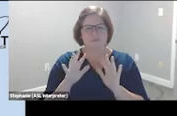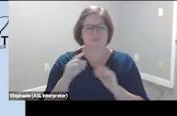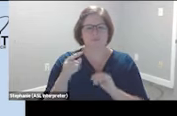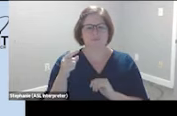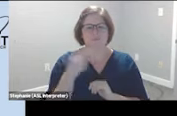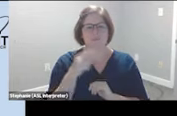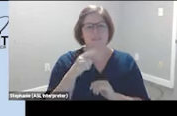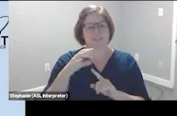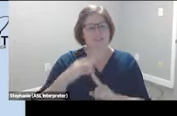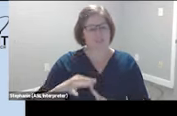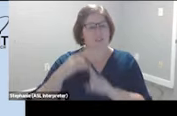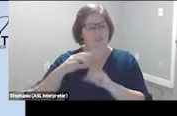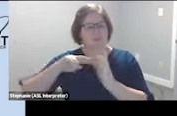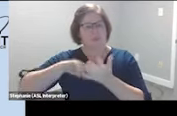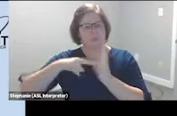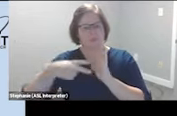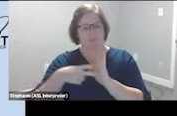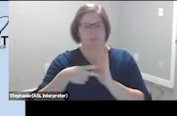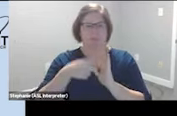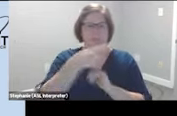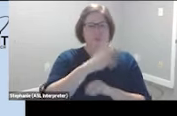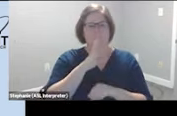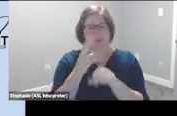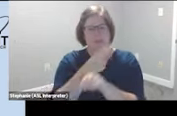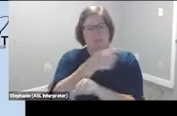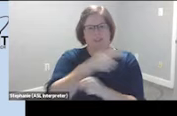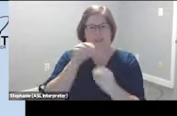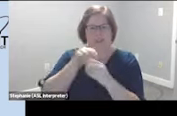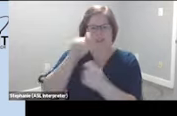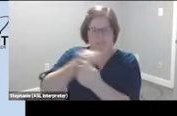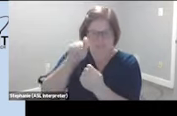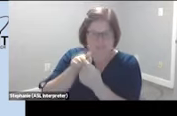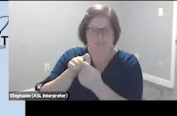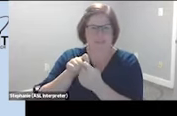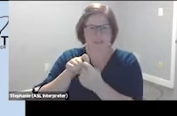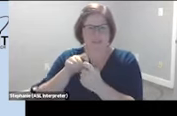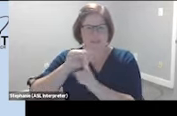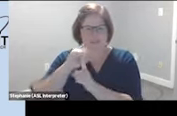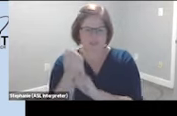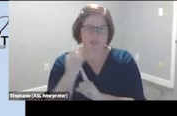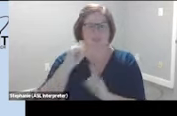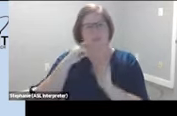situations where distance learning has become a necessity. So now I'll show some examples of the kinds of things that